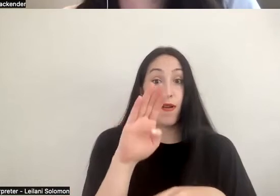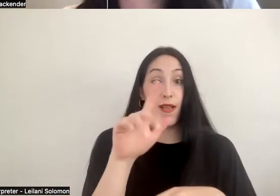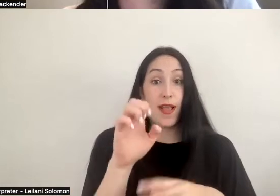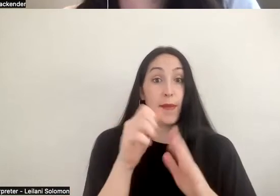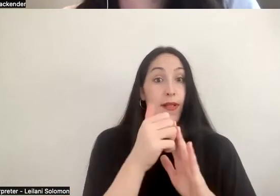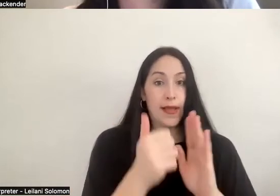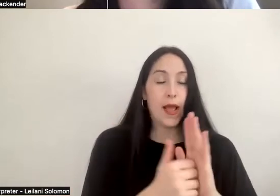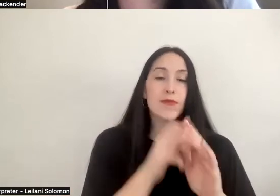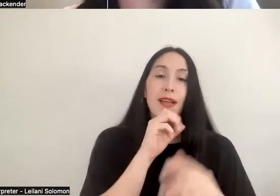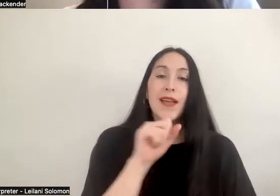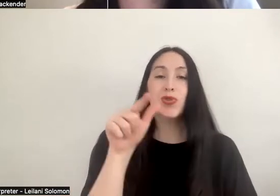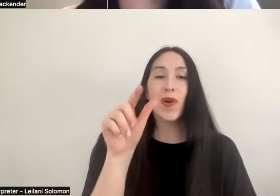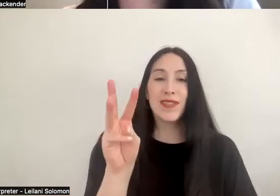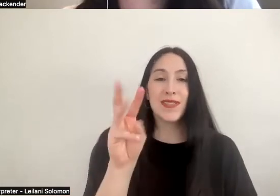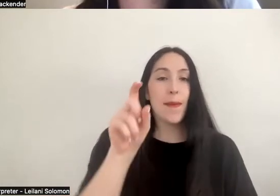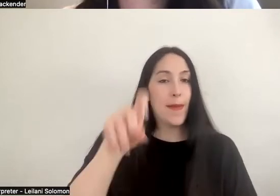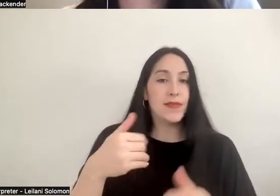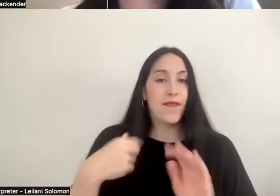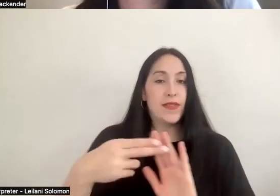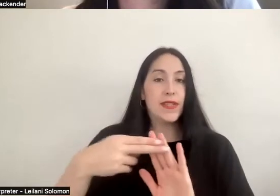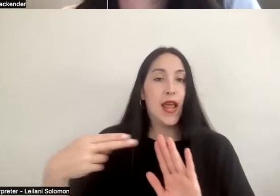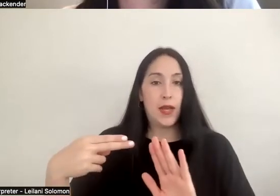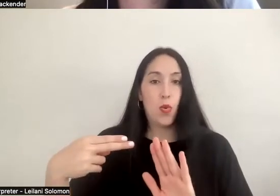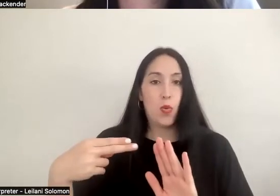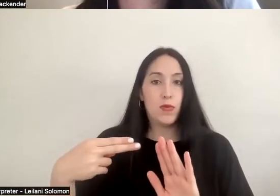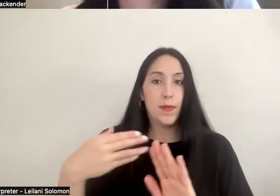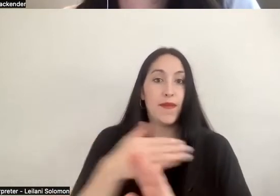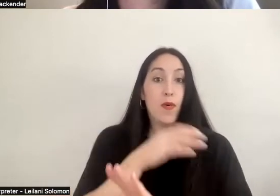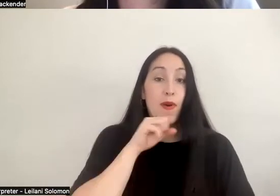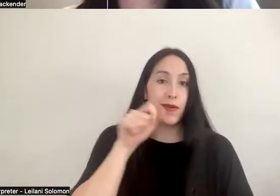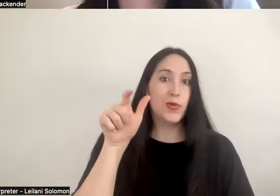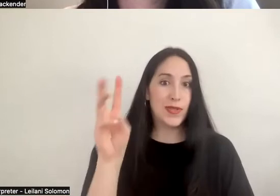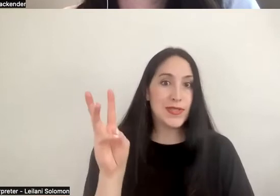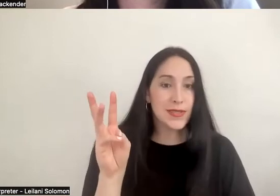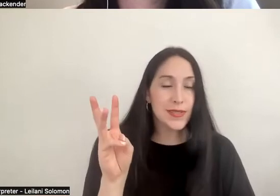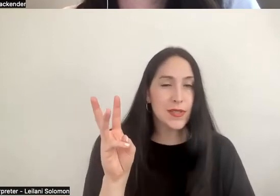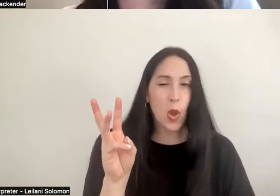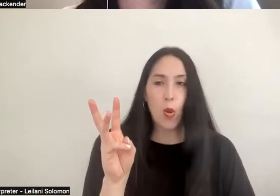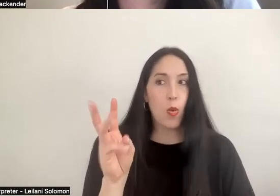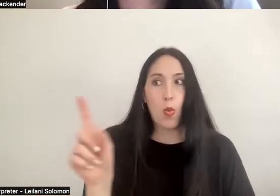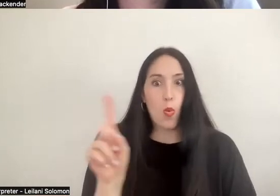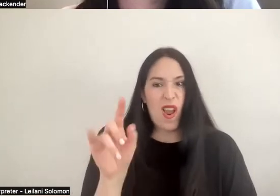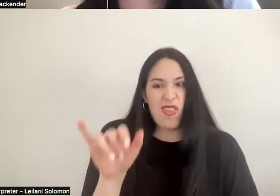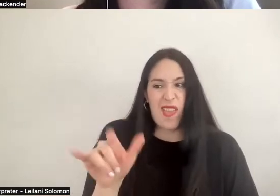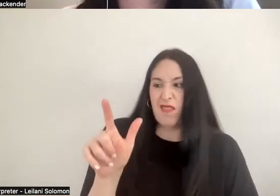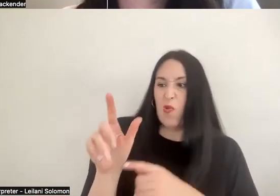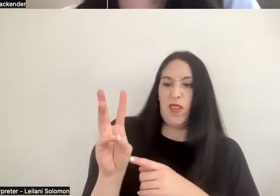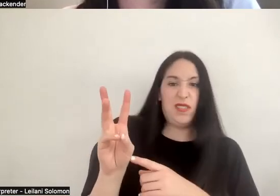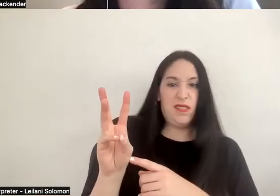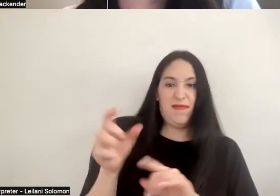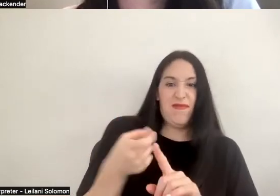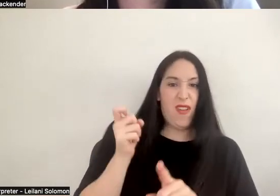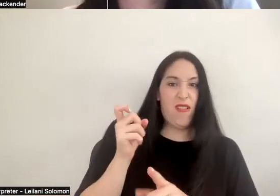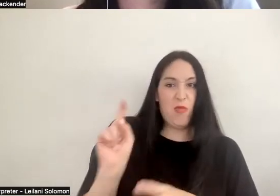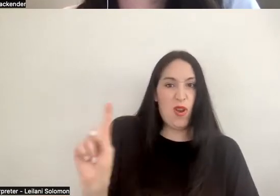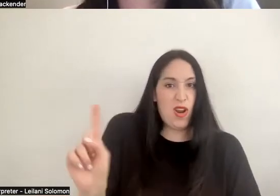to be the diagnosis. It doesn't matter their age now. So where did this come from? So historically, when this was being worked on